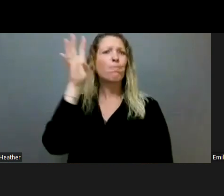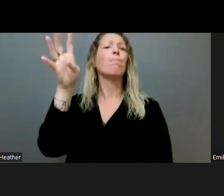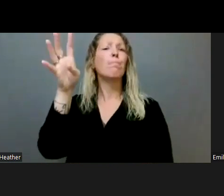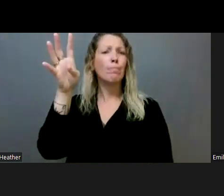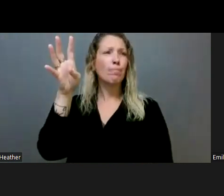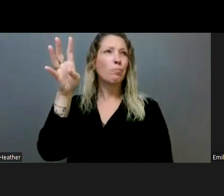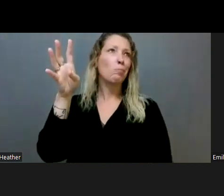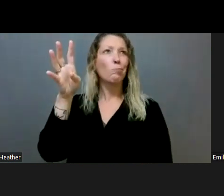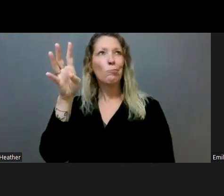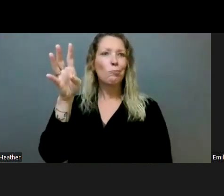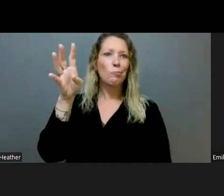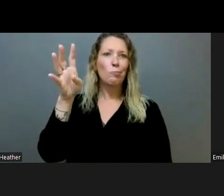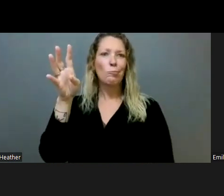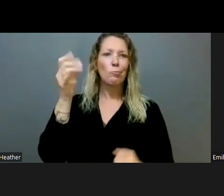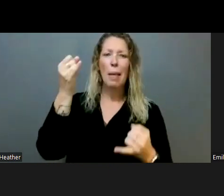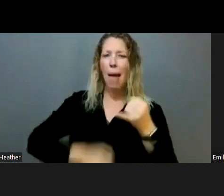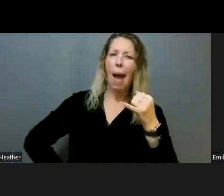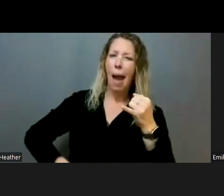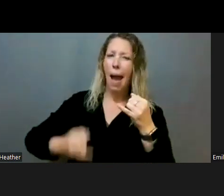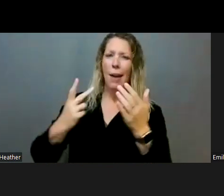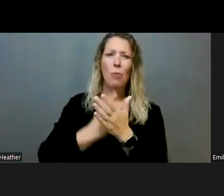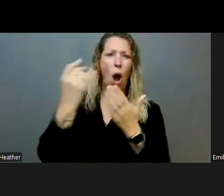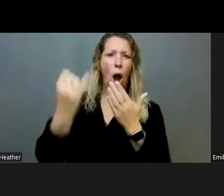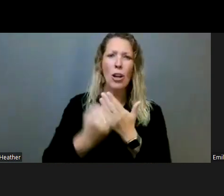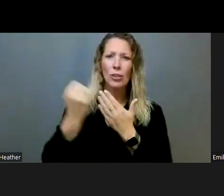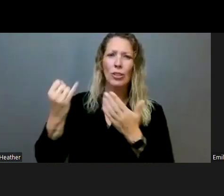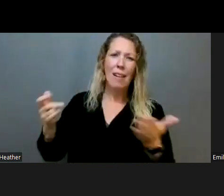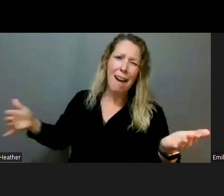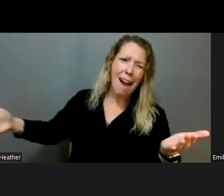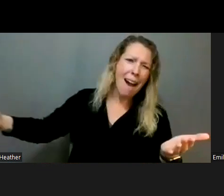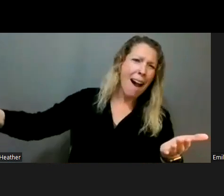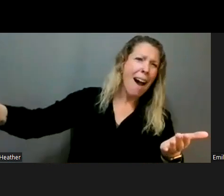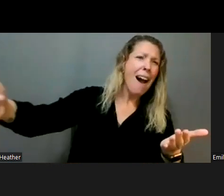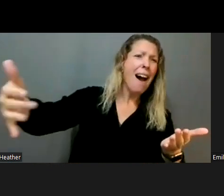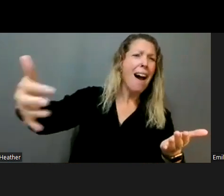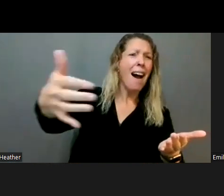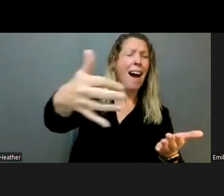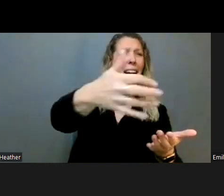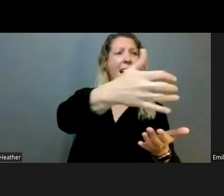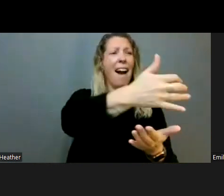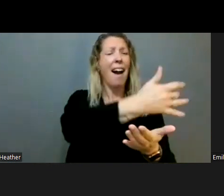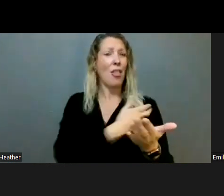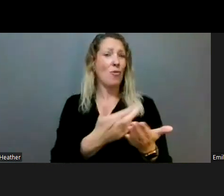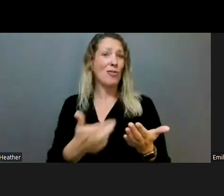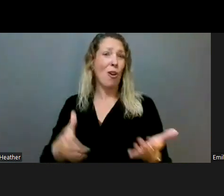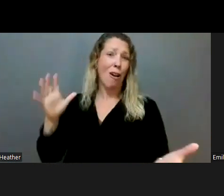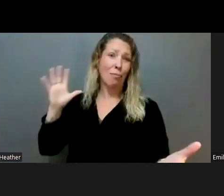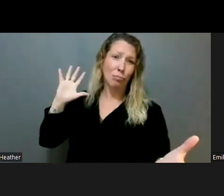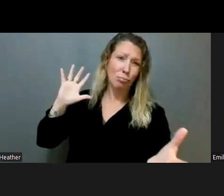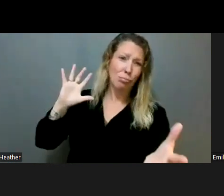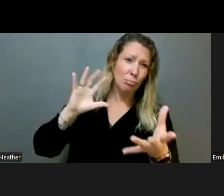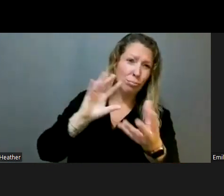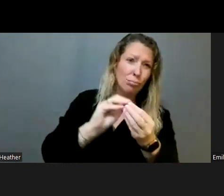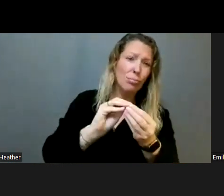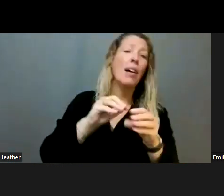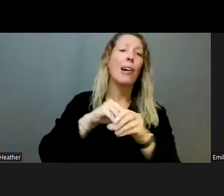of project where we take all of the amazing resources that we've developed over the years and we put them in one spot